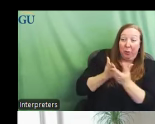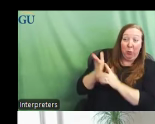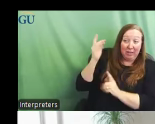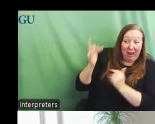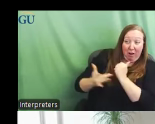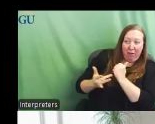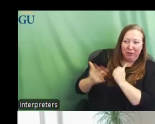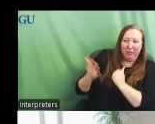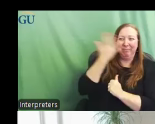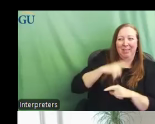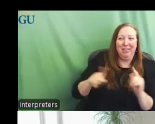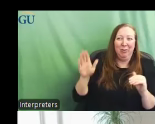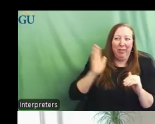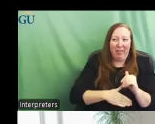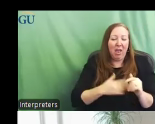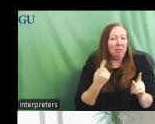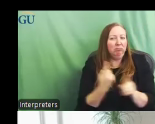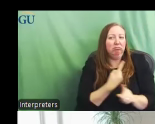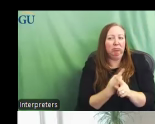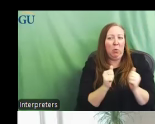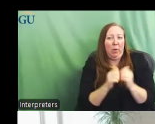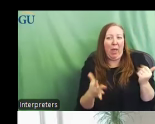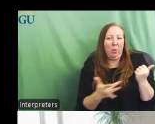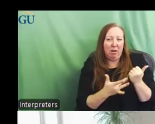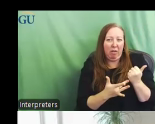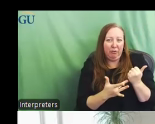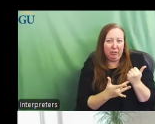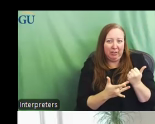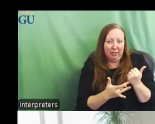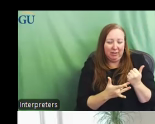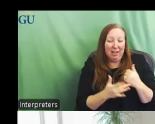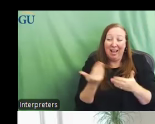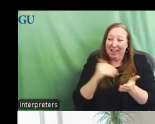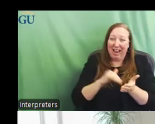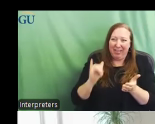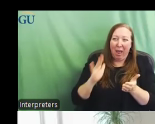hearing assistive technology, which may change the acoustic signal some.